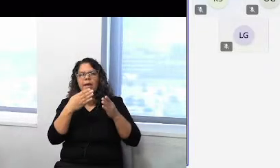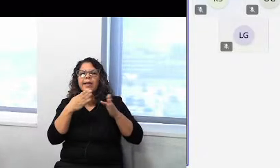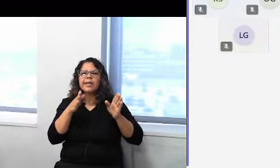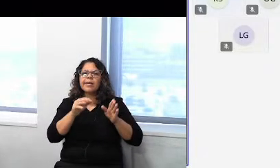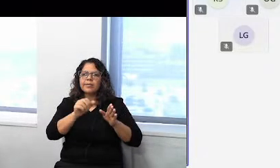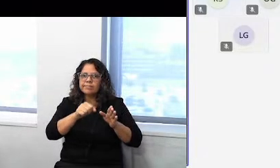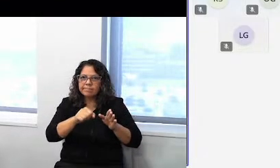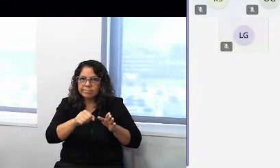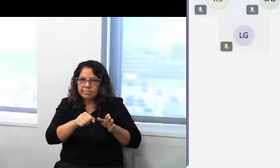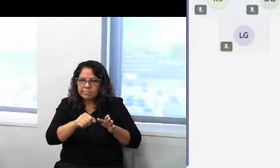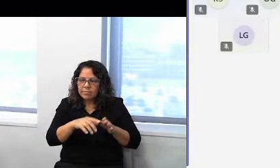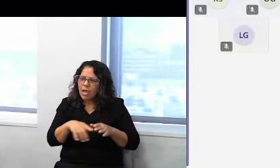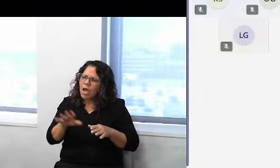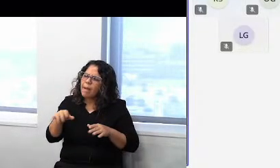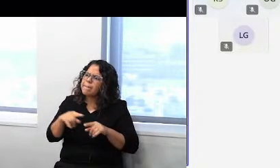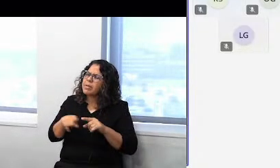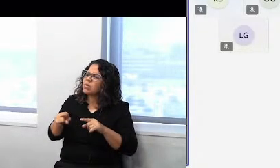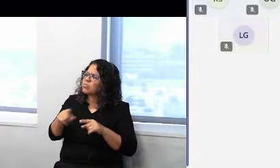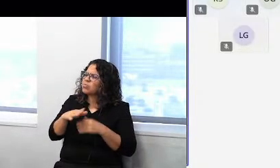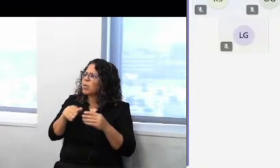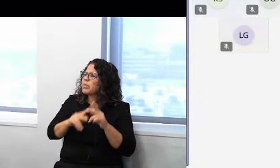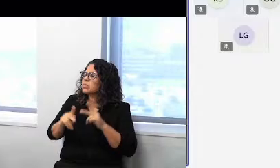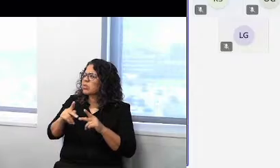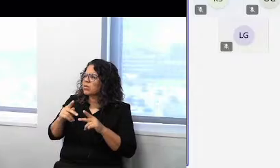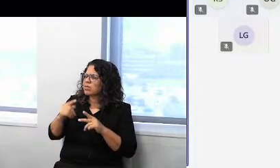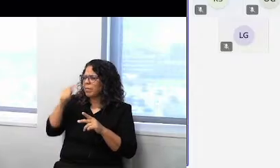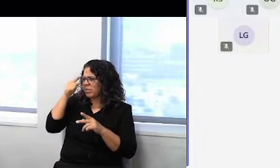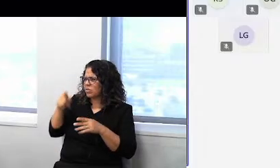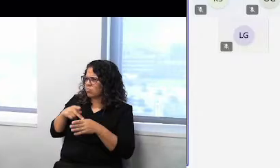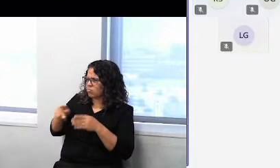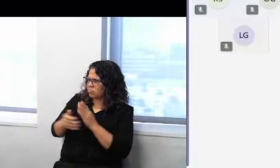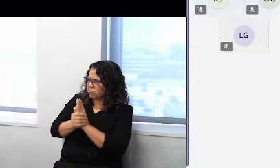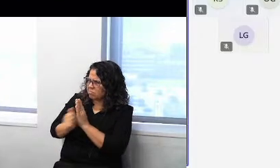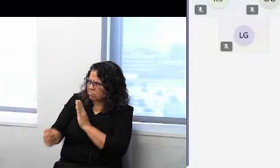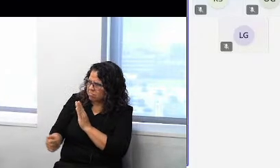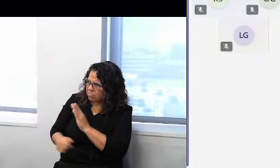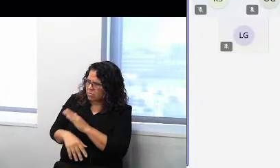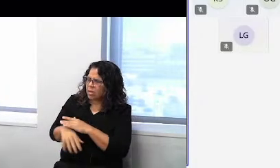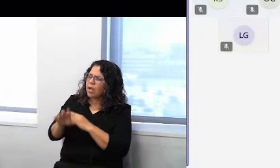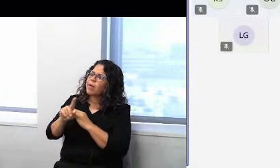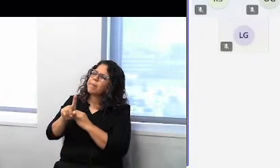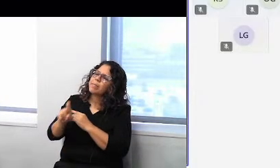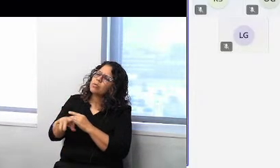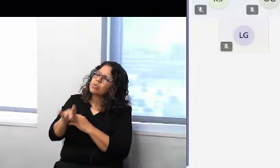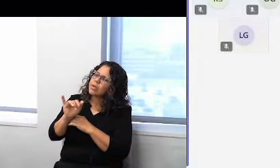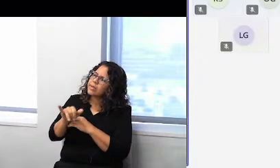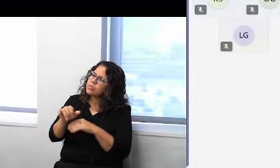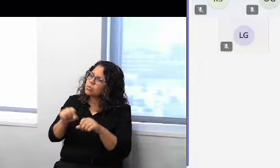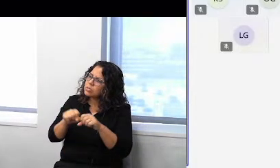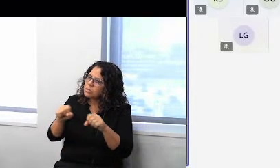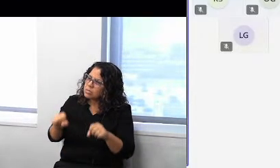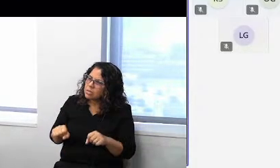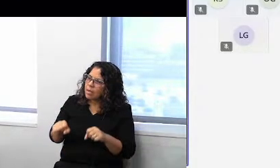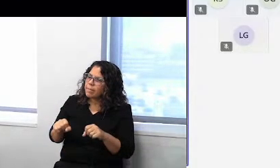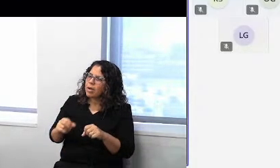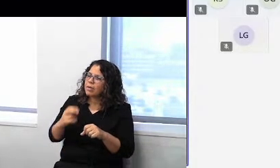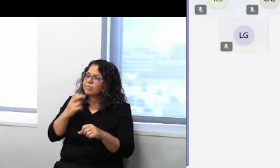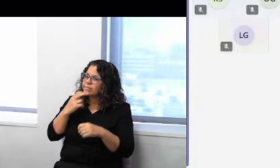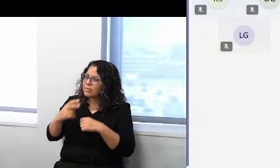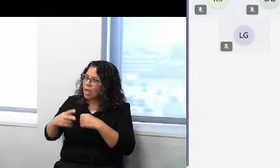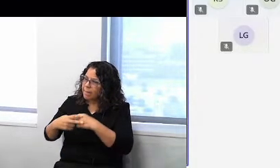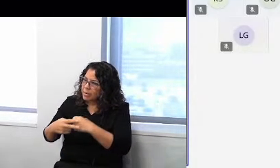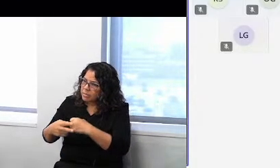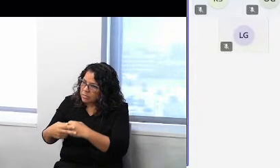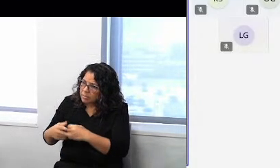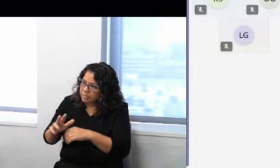a battery energy storage system of the magnitudes that are being installed, okay, do they